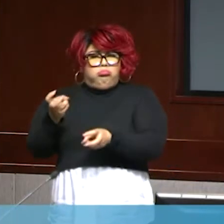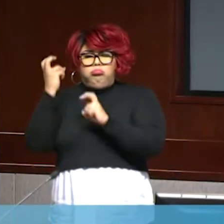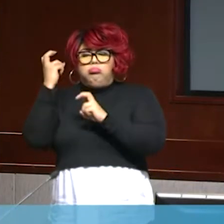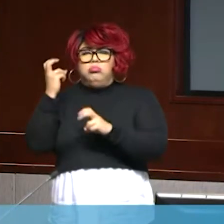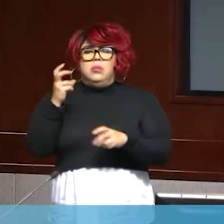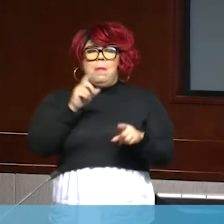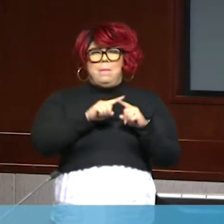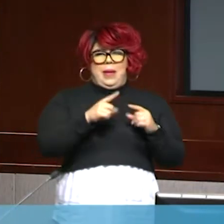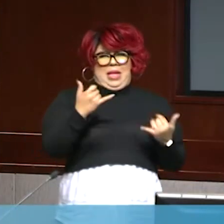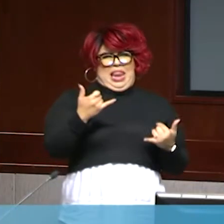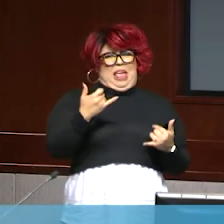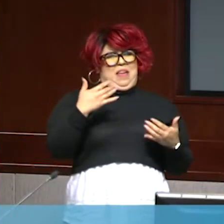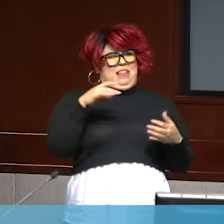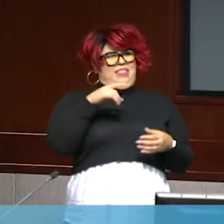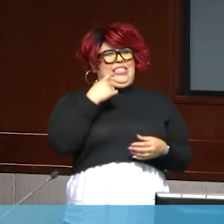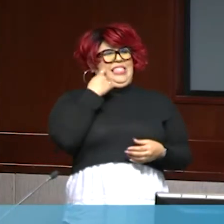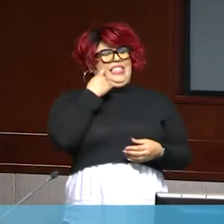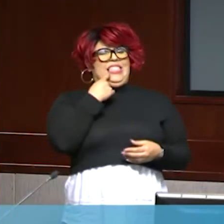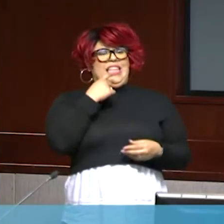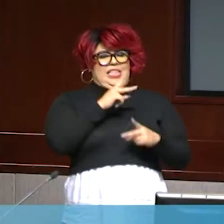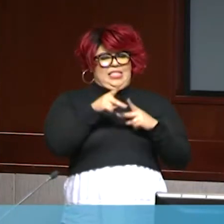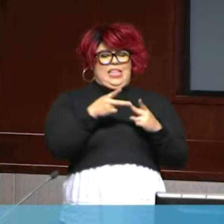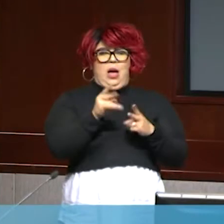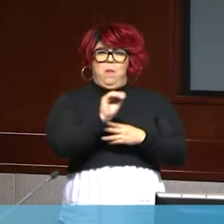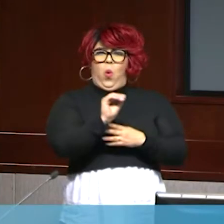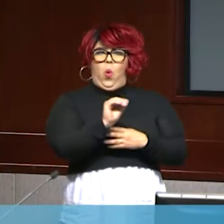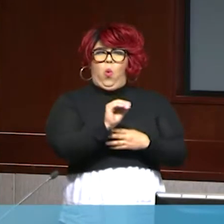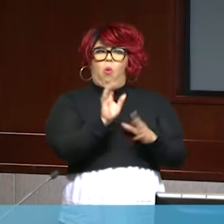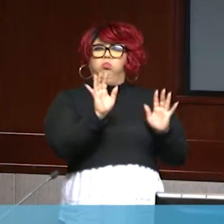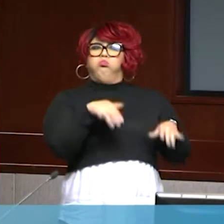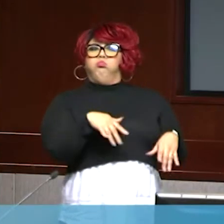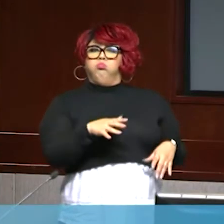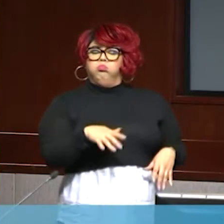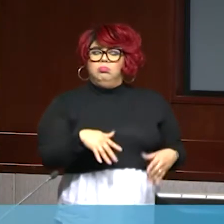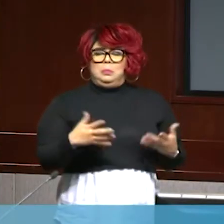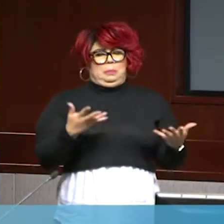either tell hospitals or to monitor this thing by blood type?